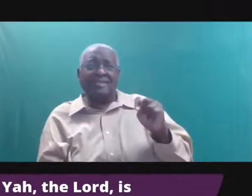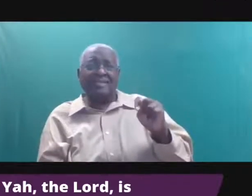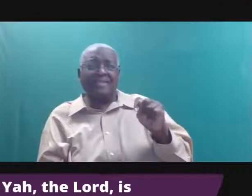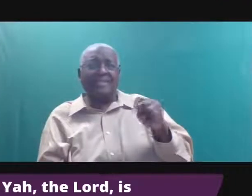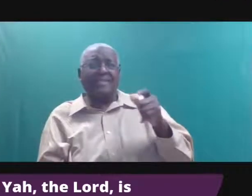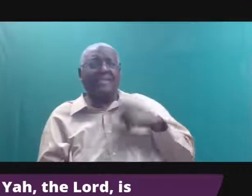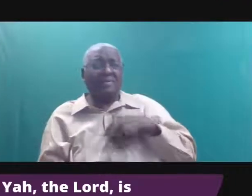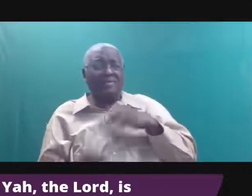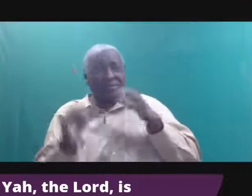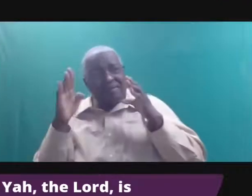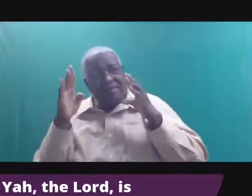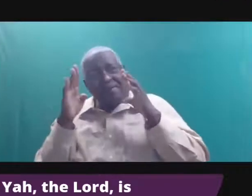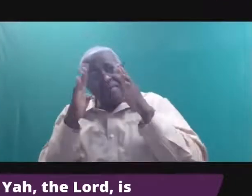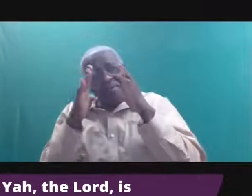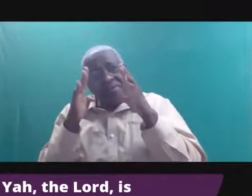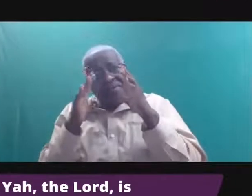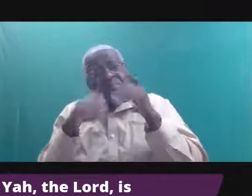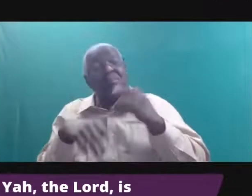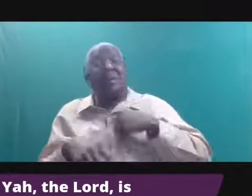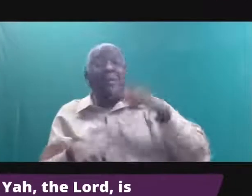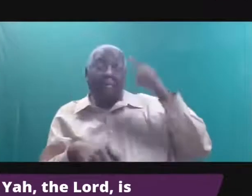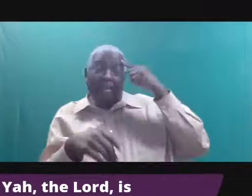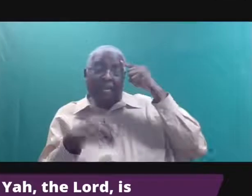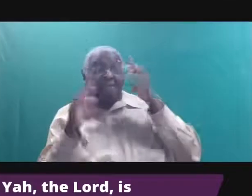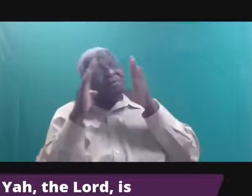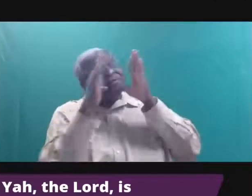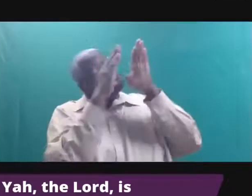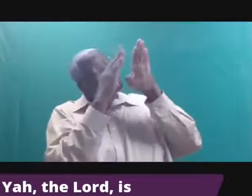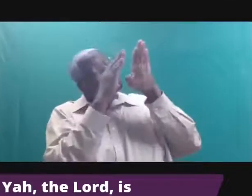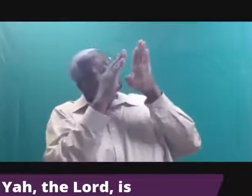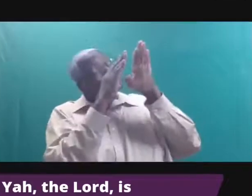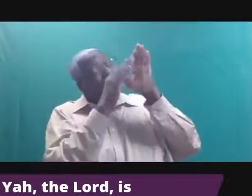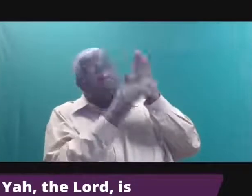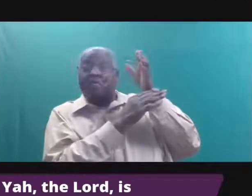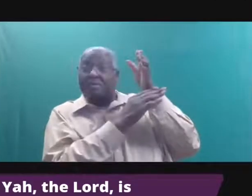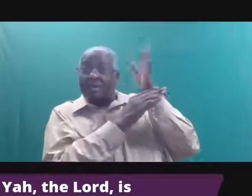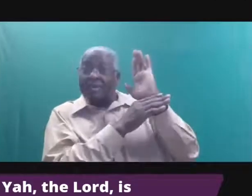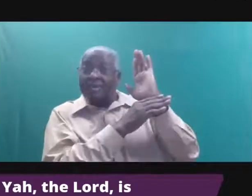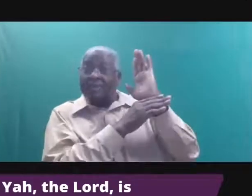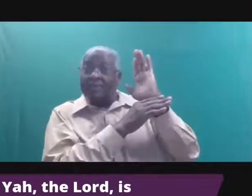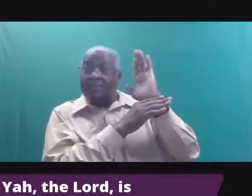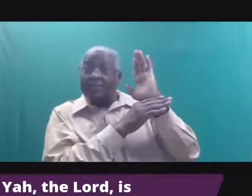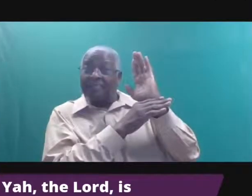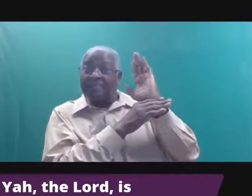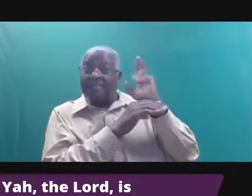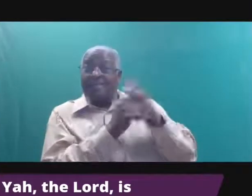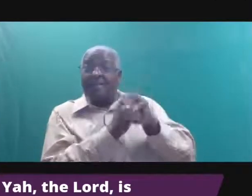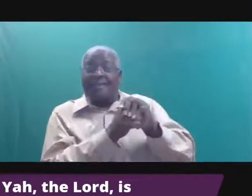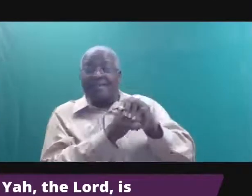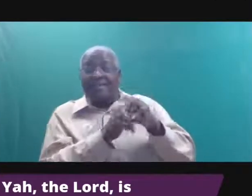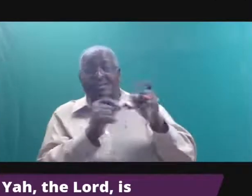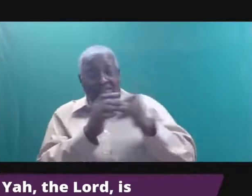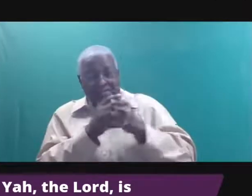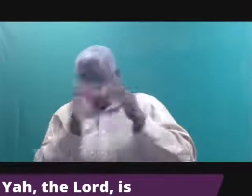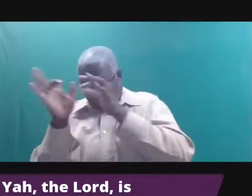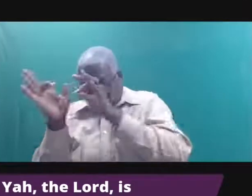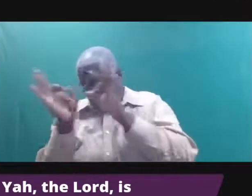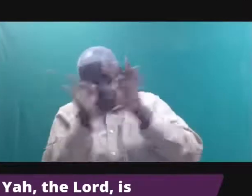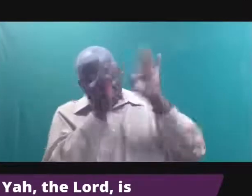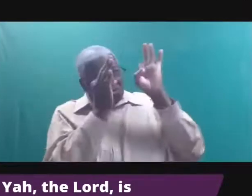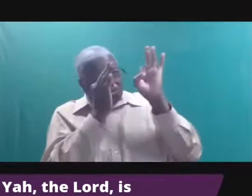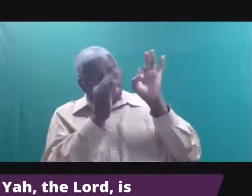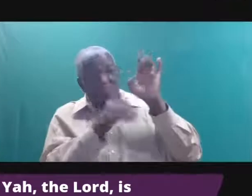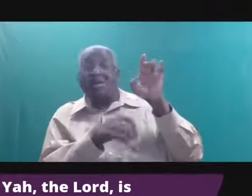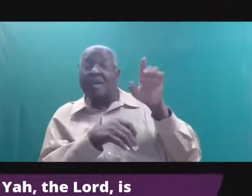my mind is stayed on God, but in the midst of my mind staying on God, I direct my attention to God. That's the act